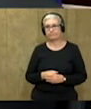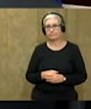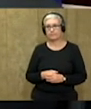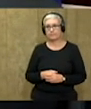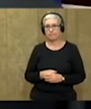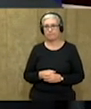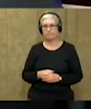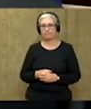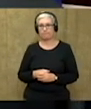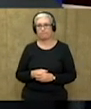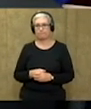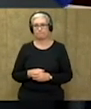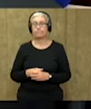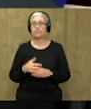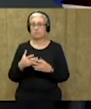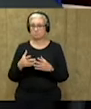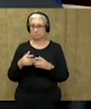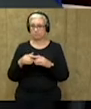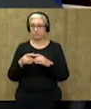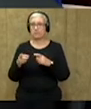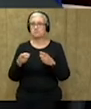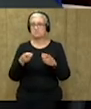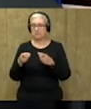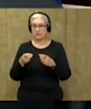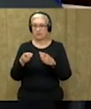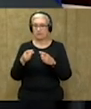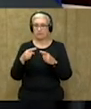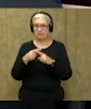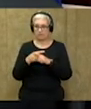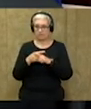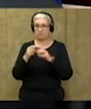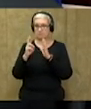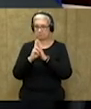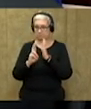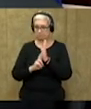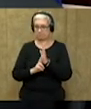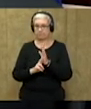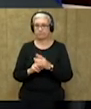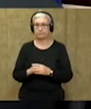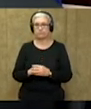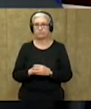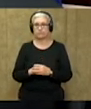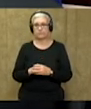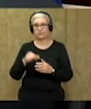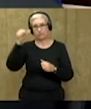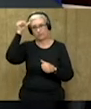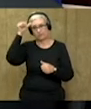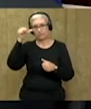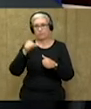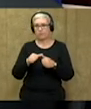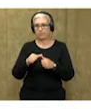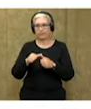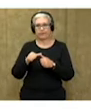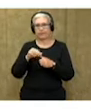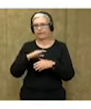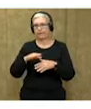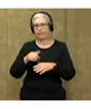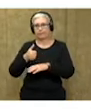So as we continue with ground rules for handling conflict, remember, don't play the blame